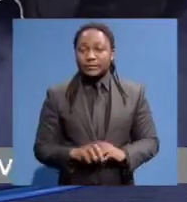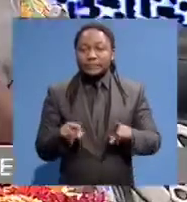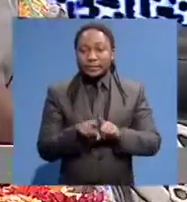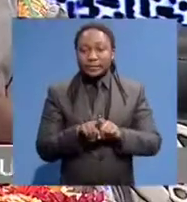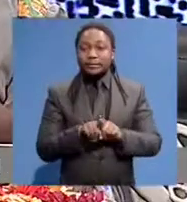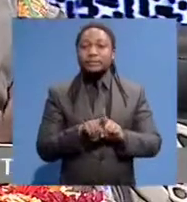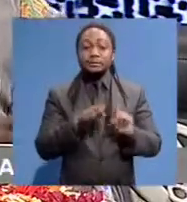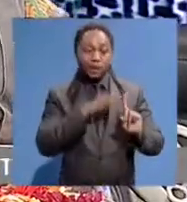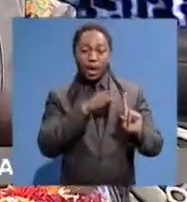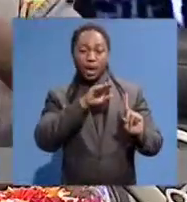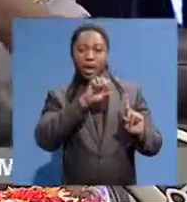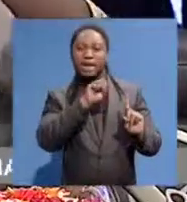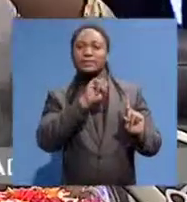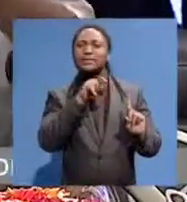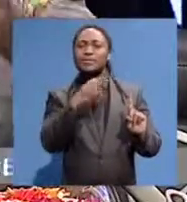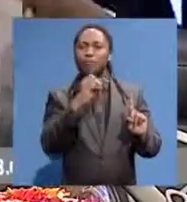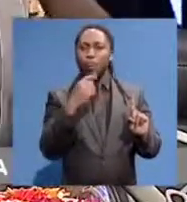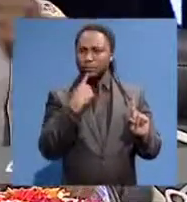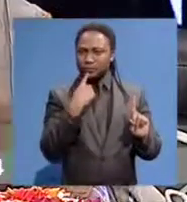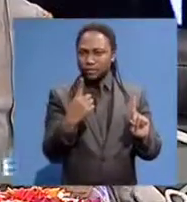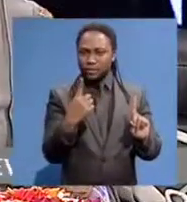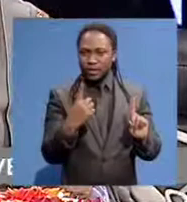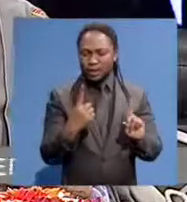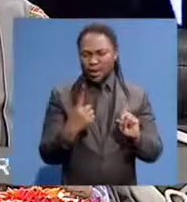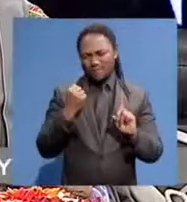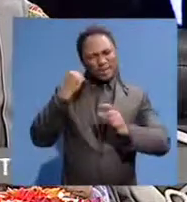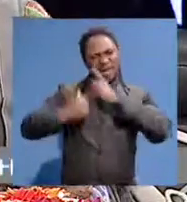now is actually, it's, if we can take that to now,